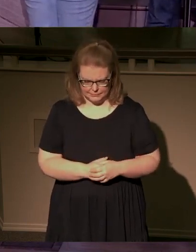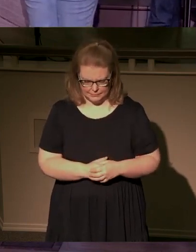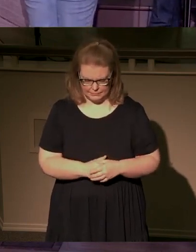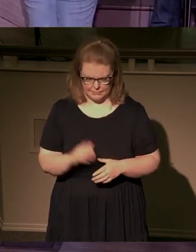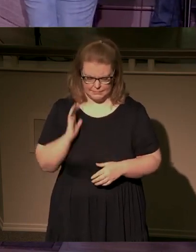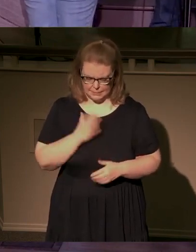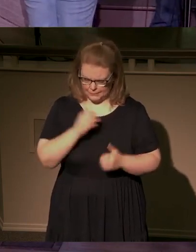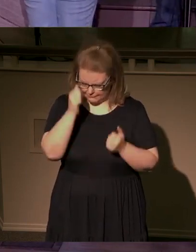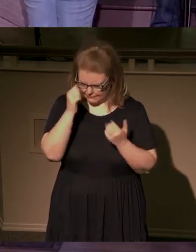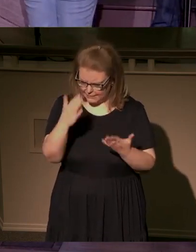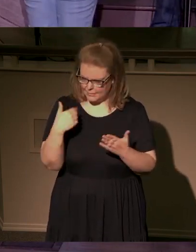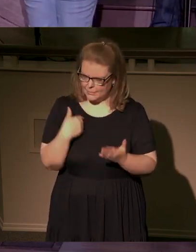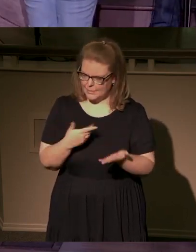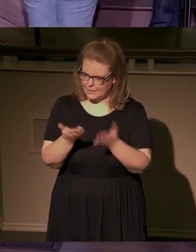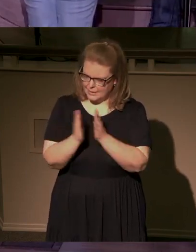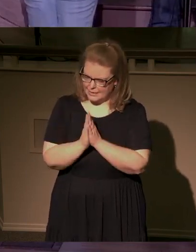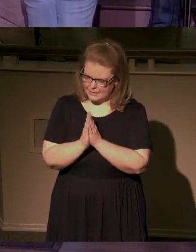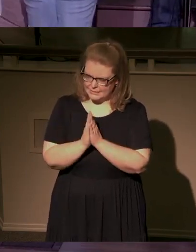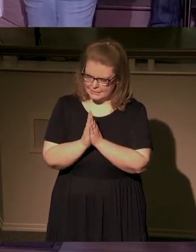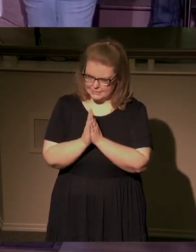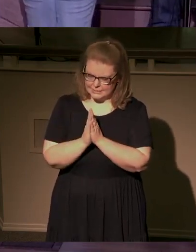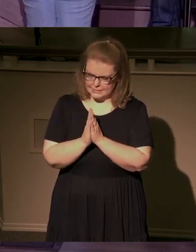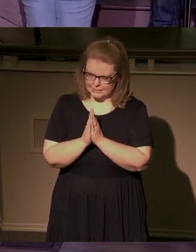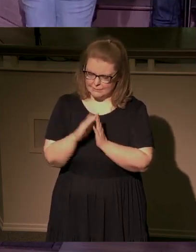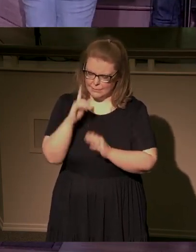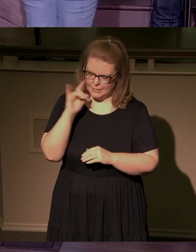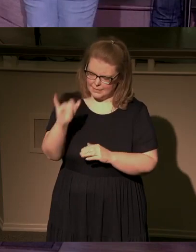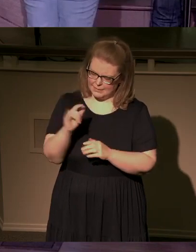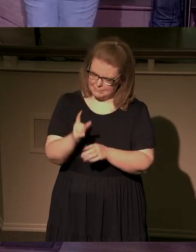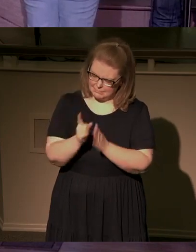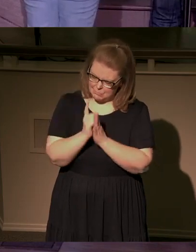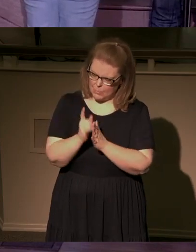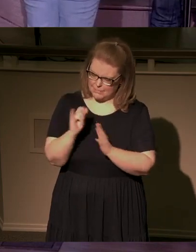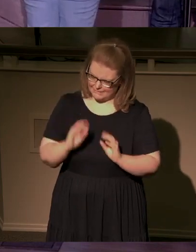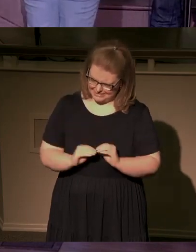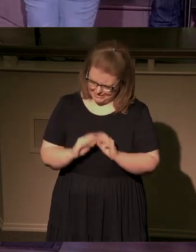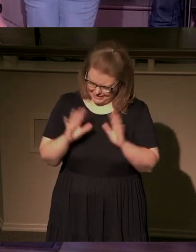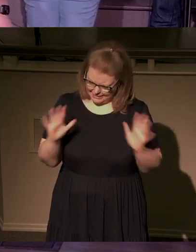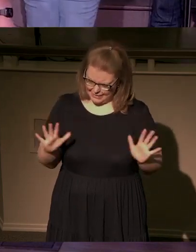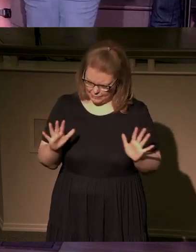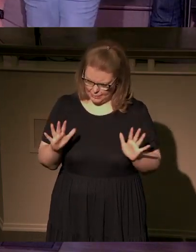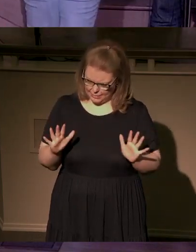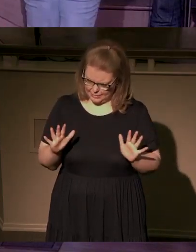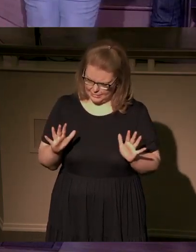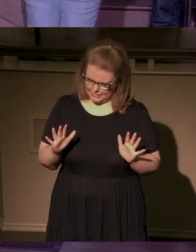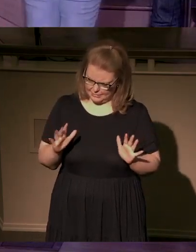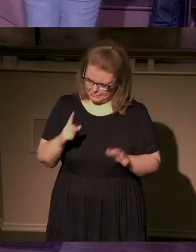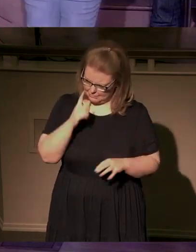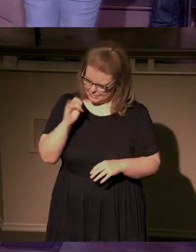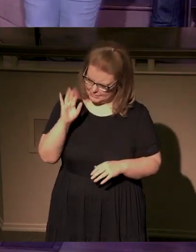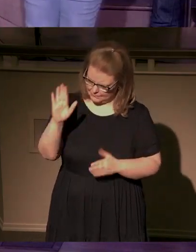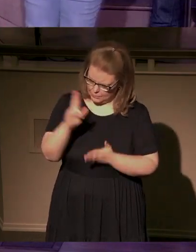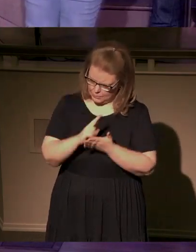My Father, we ask for that moment of clarity that comes through your Holy Spirit,